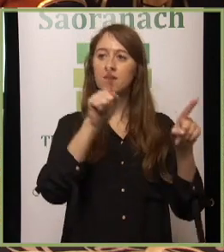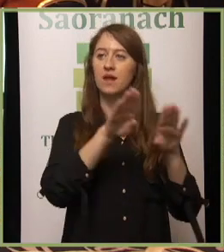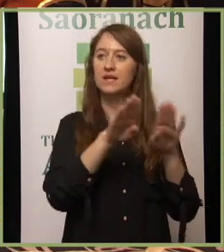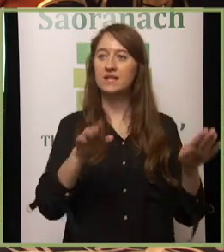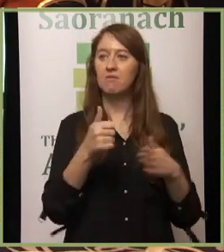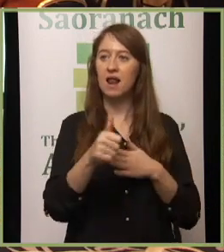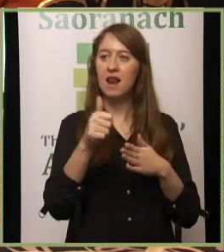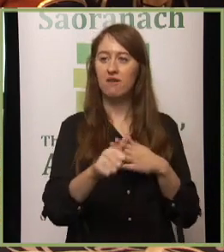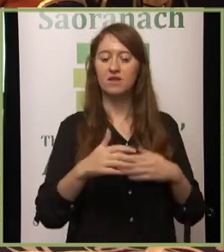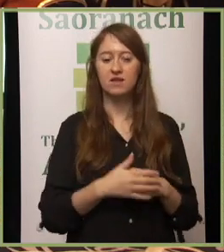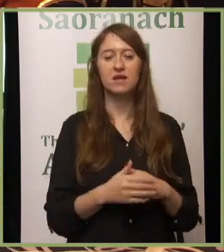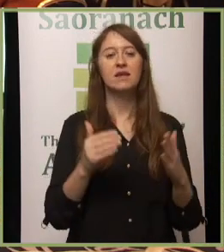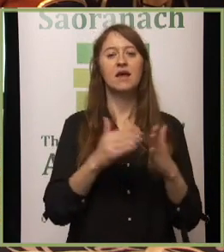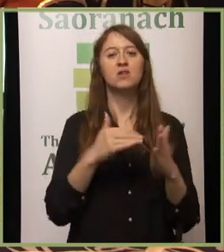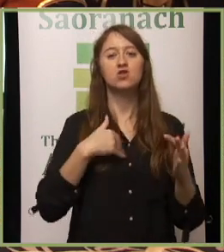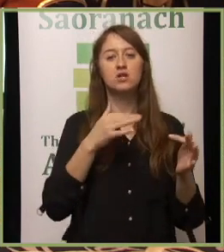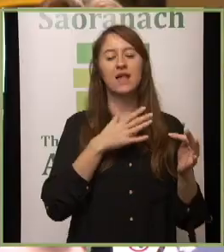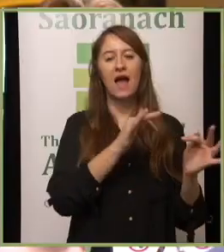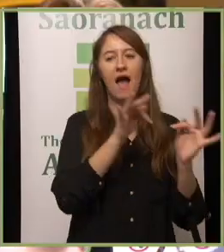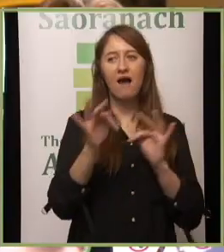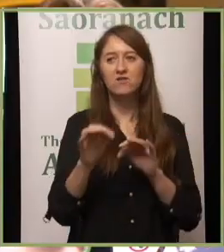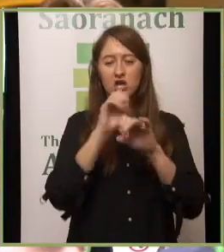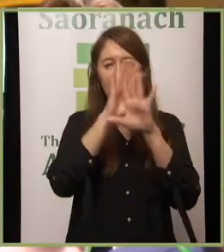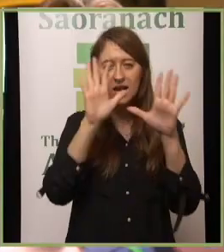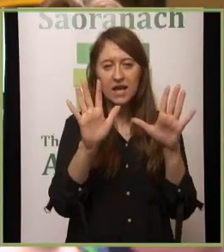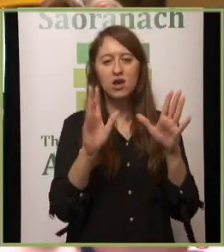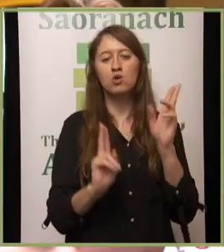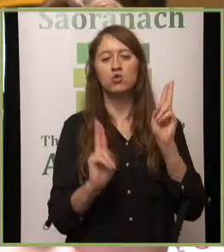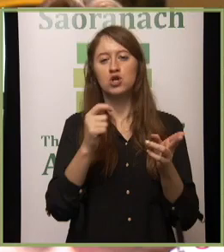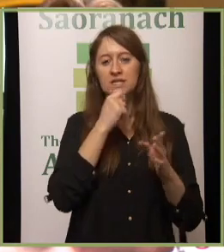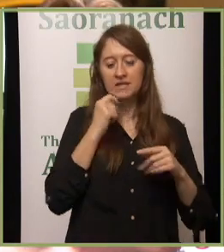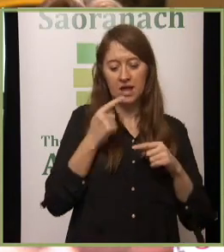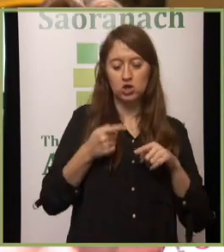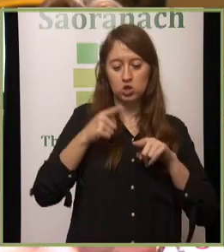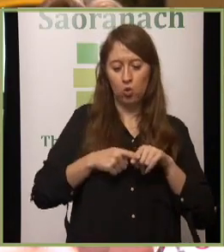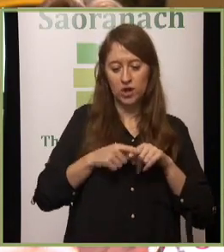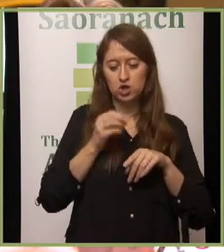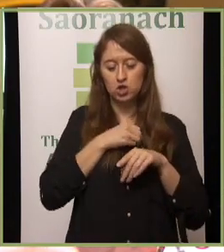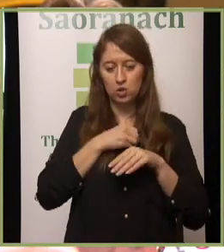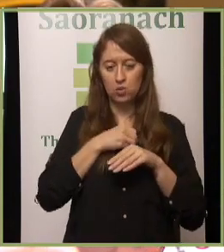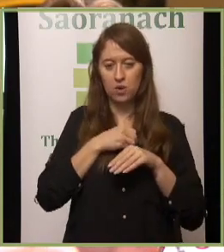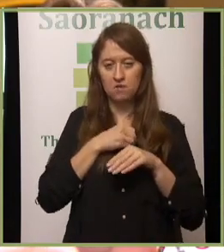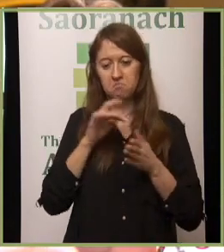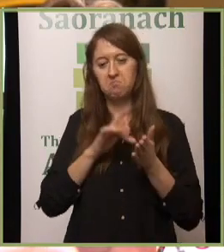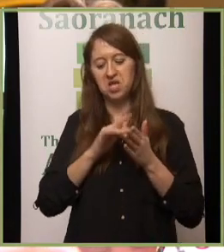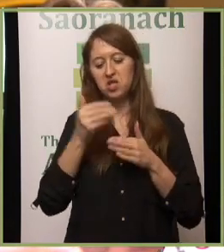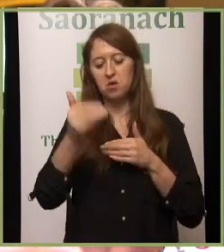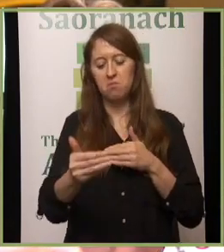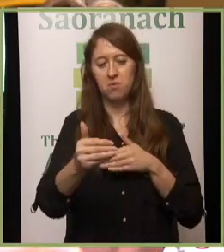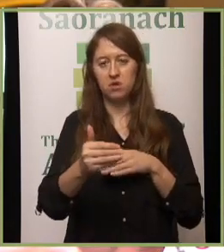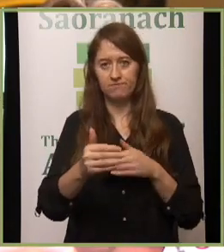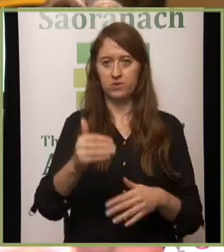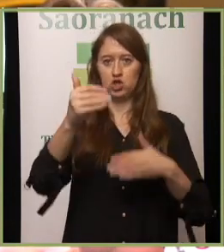just after the clear felon to say in the short to medium term, just so that there's some timeline and when it's going to be